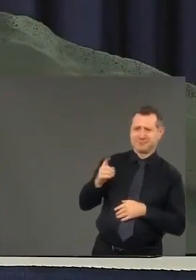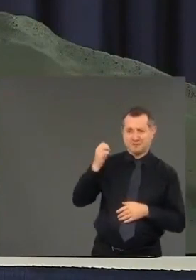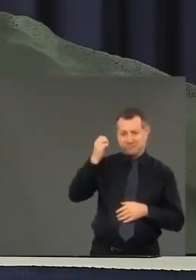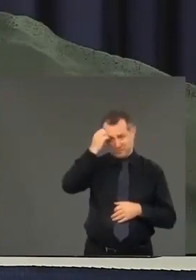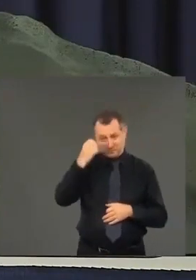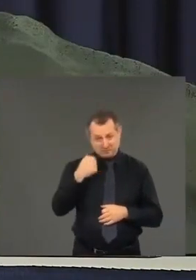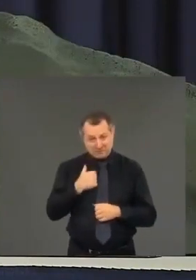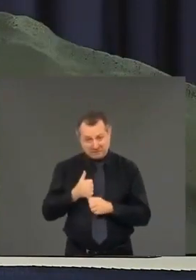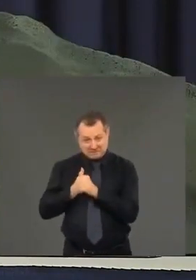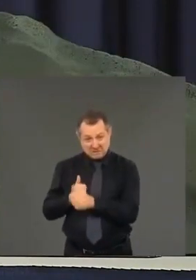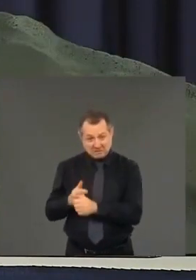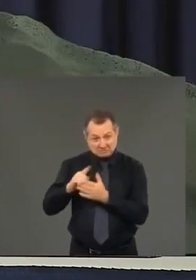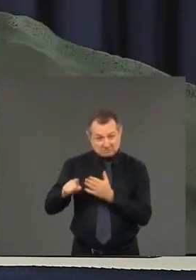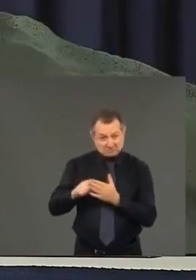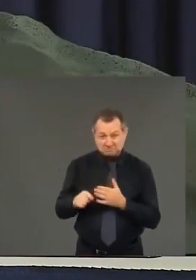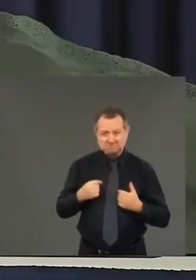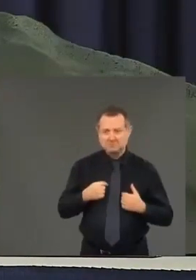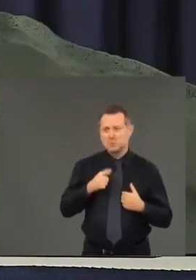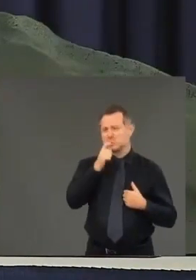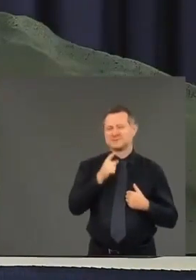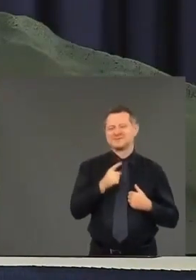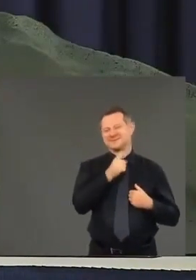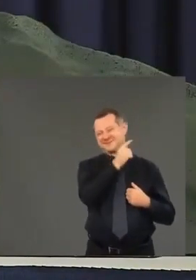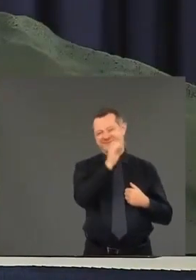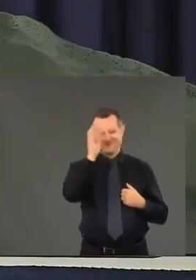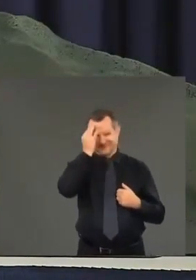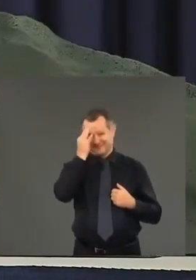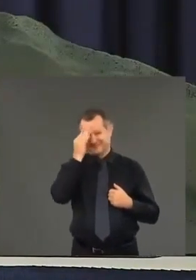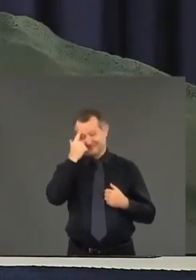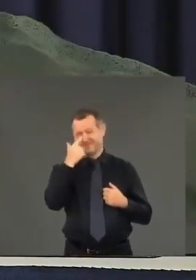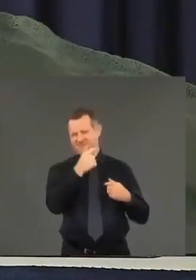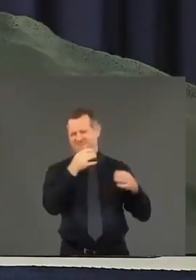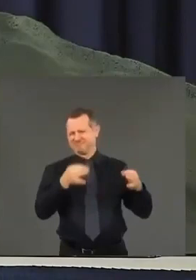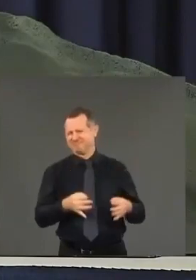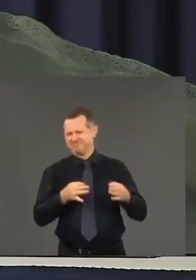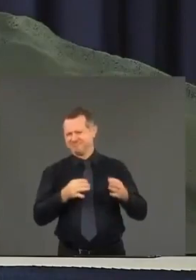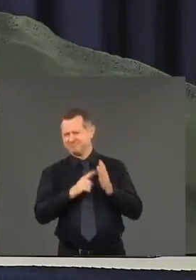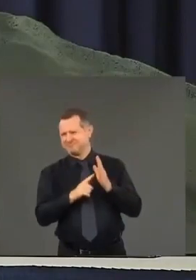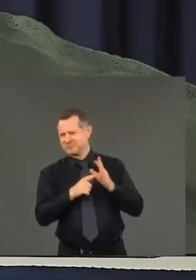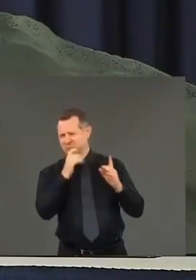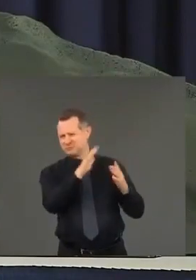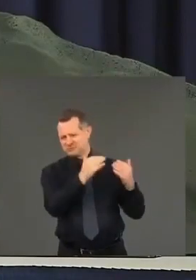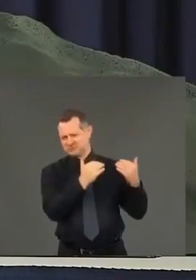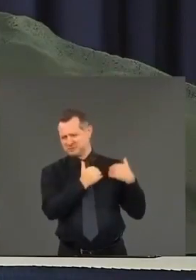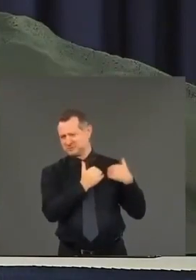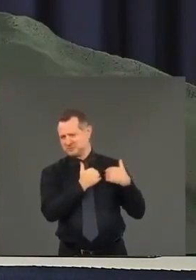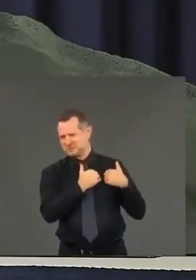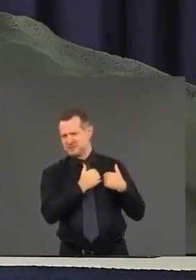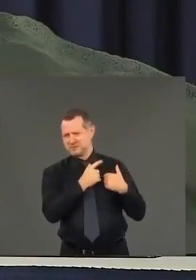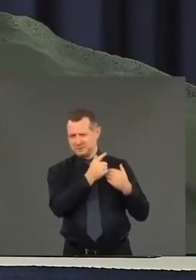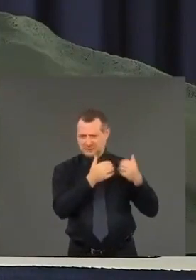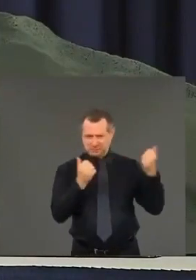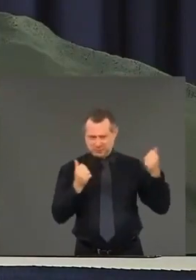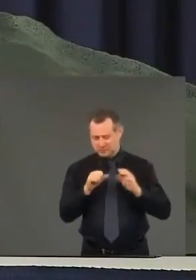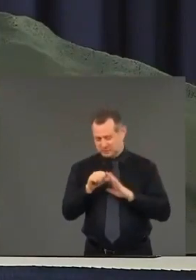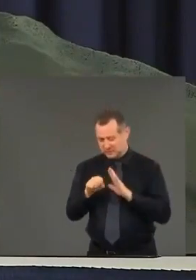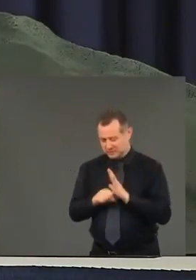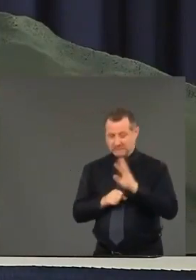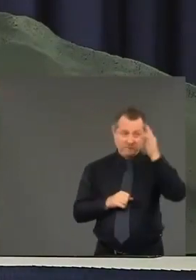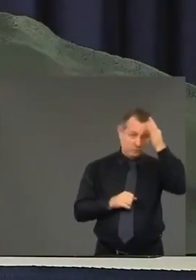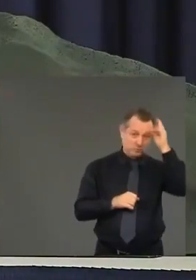do. It's what the federal government does. You know, federal responsibilities, state responsibilities.